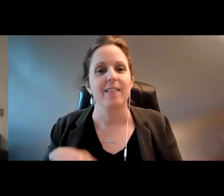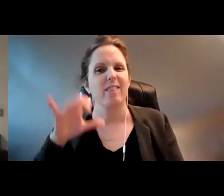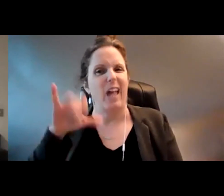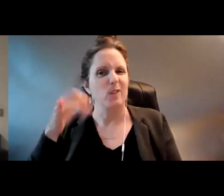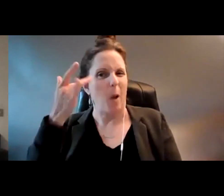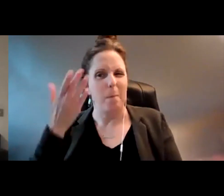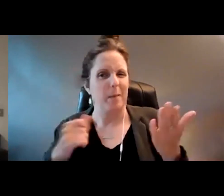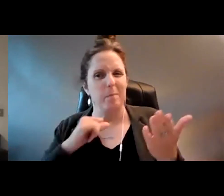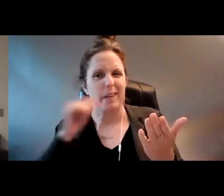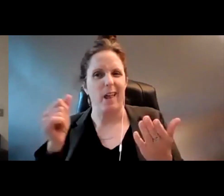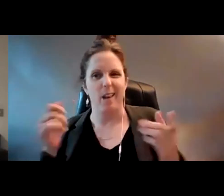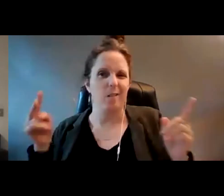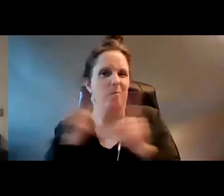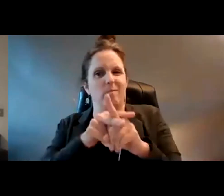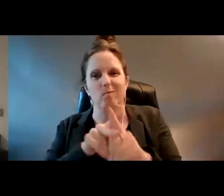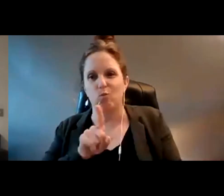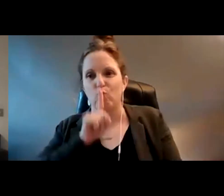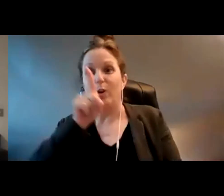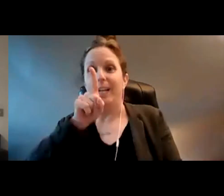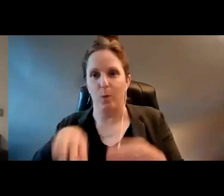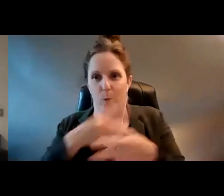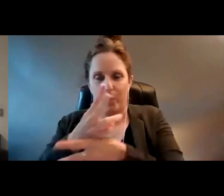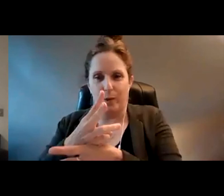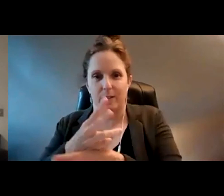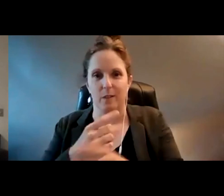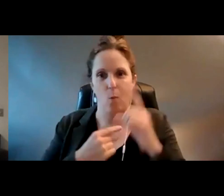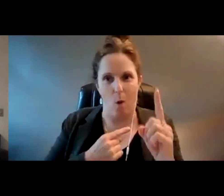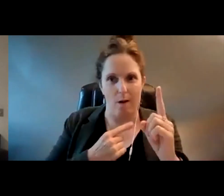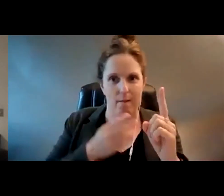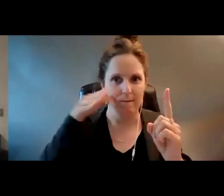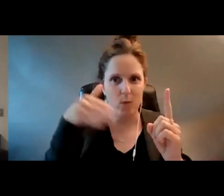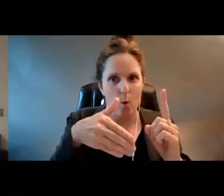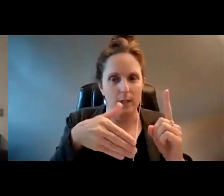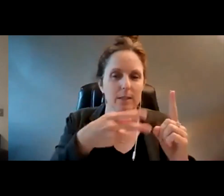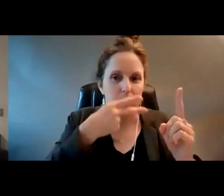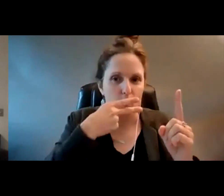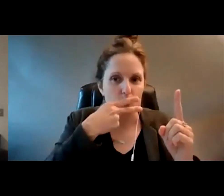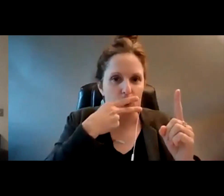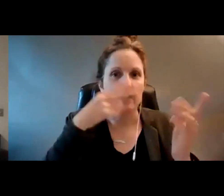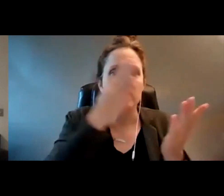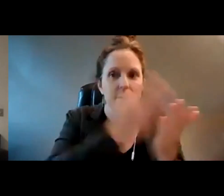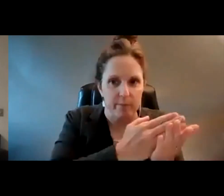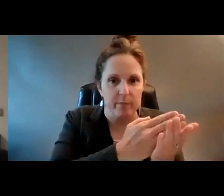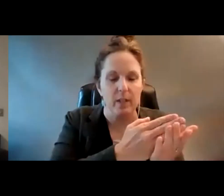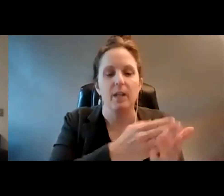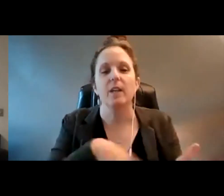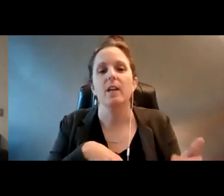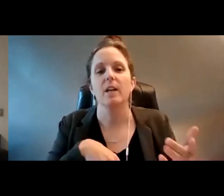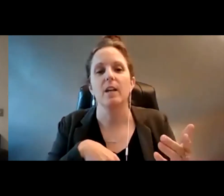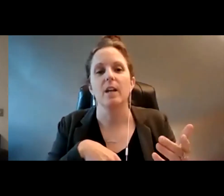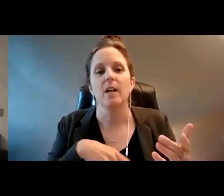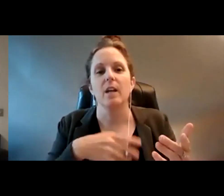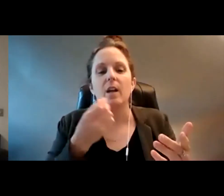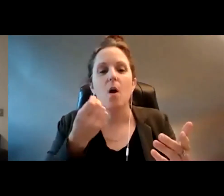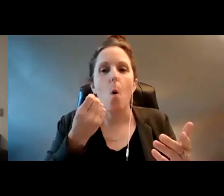Were the CHWs involved with additional aspects of care? So they were not, and that's where this was